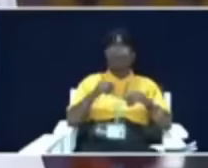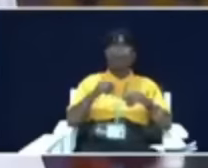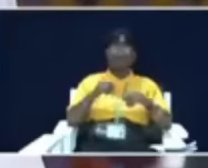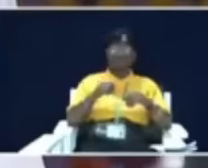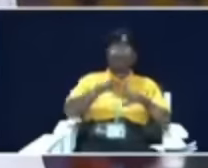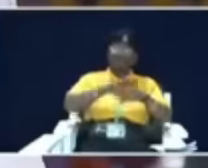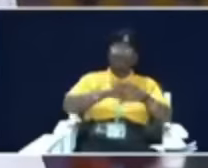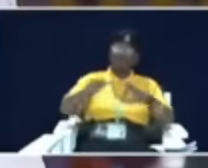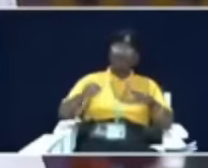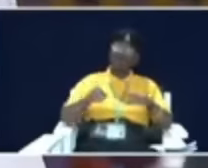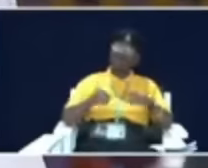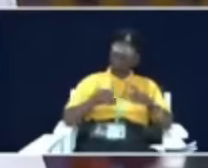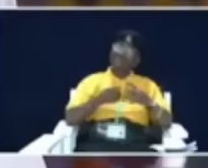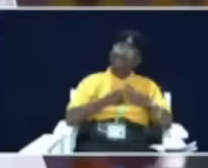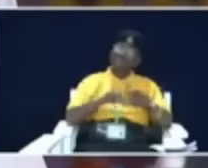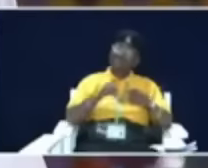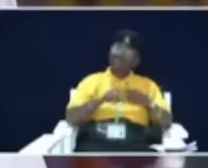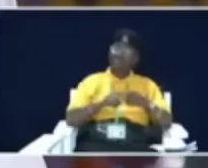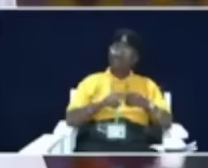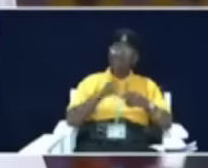don't begin to play tricks,